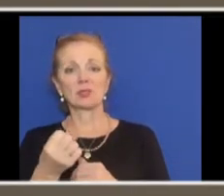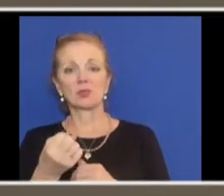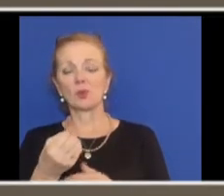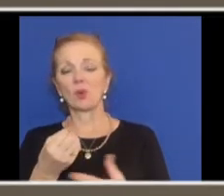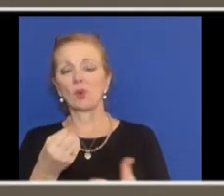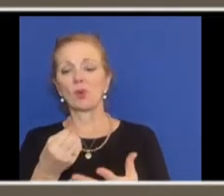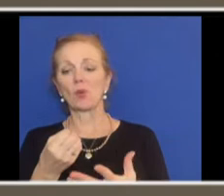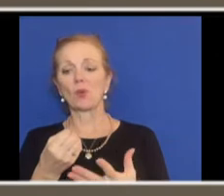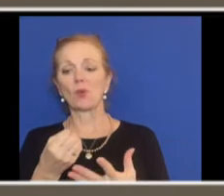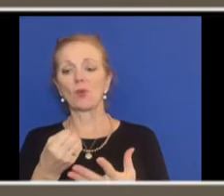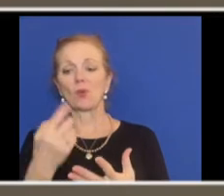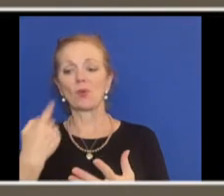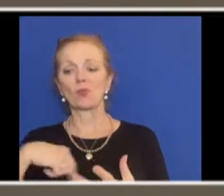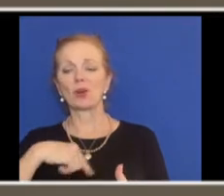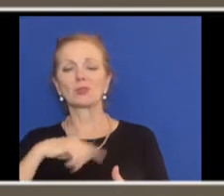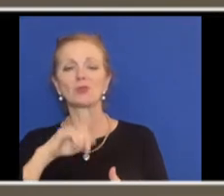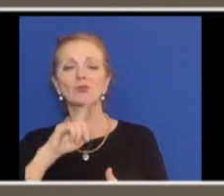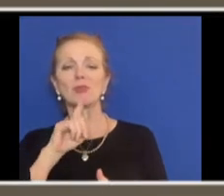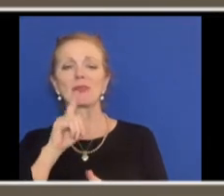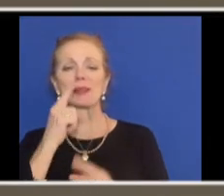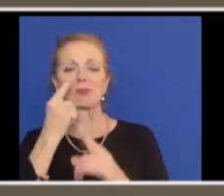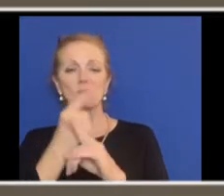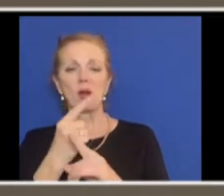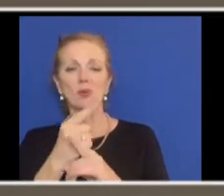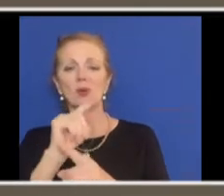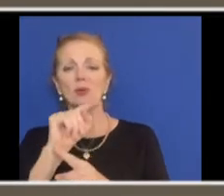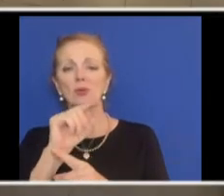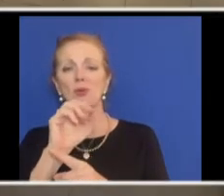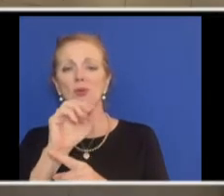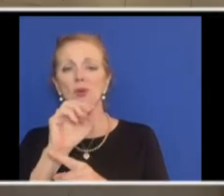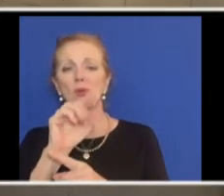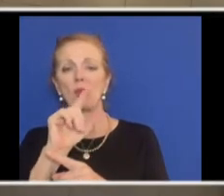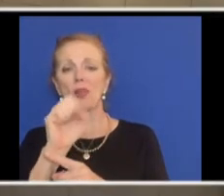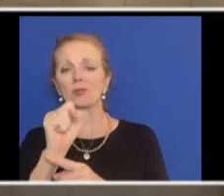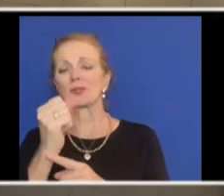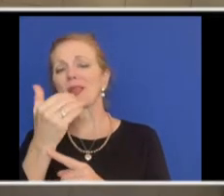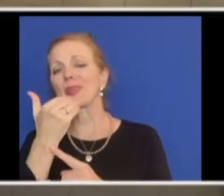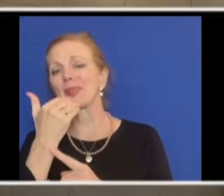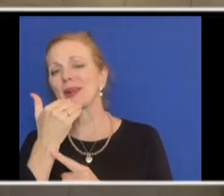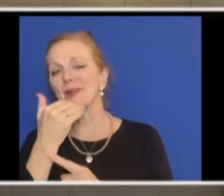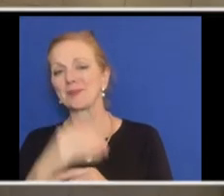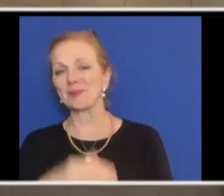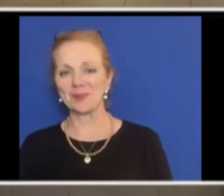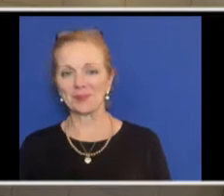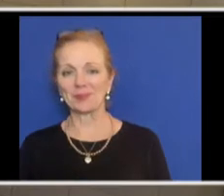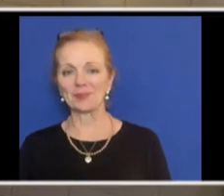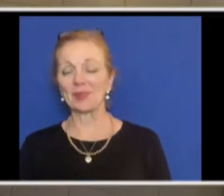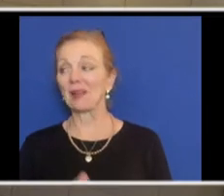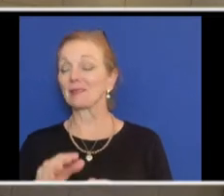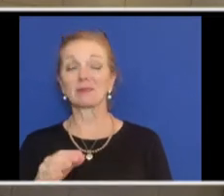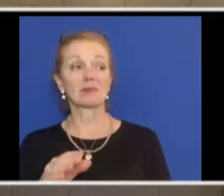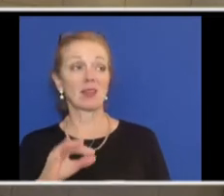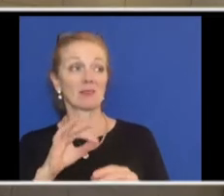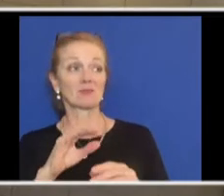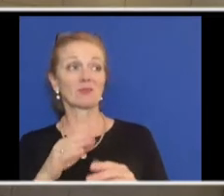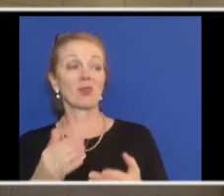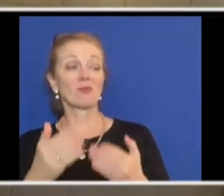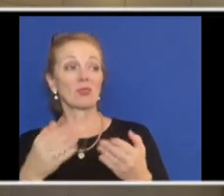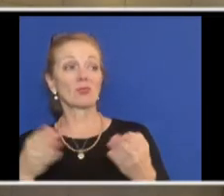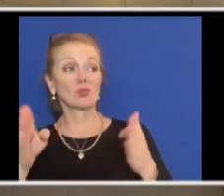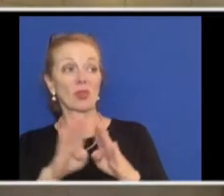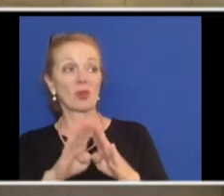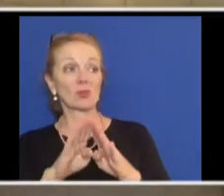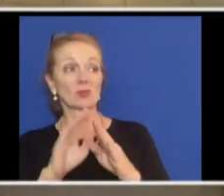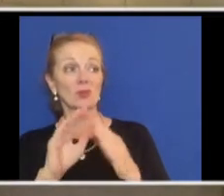just we just really need the proper tools thank you motion to close public hearing